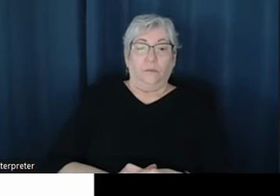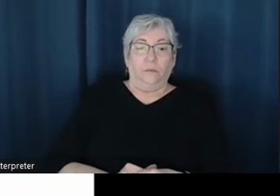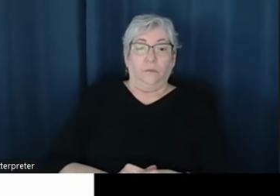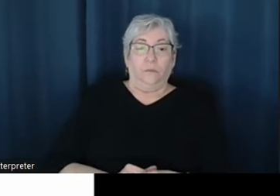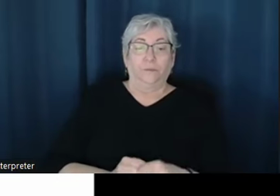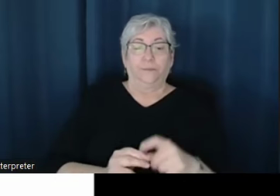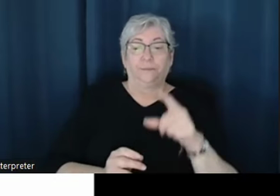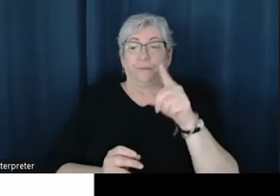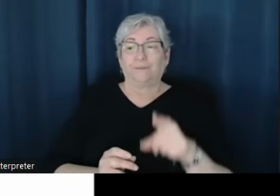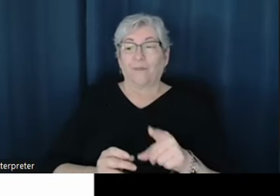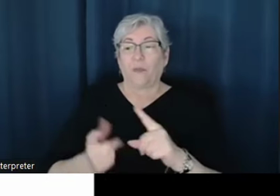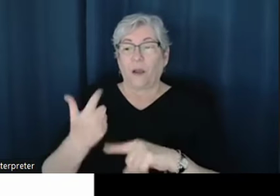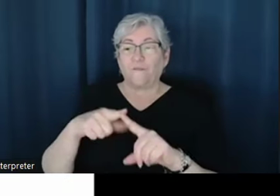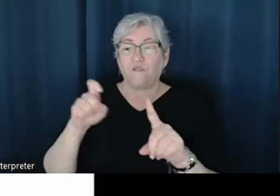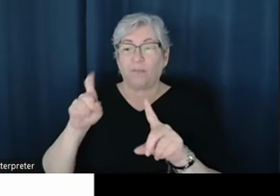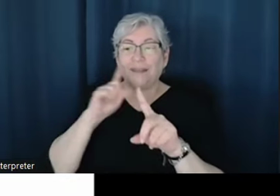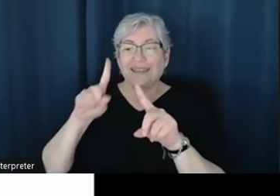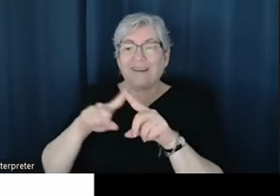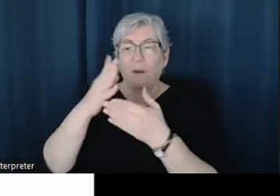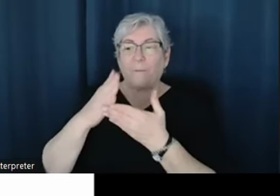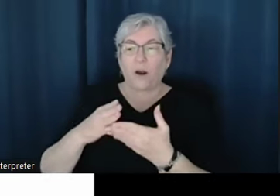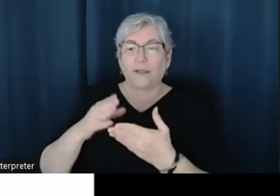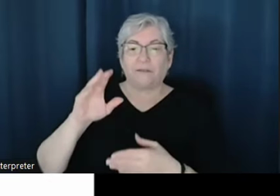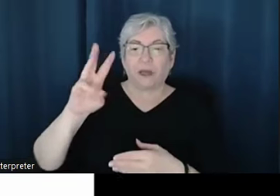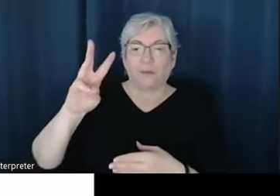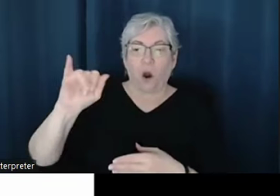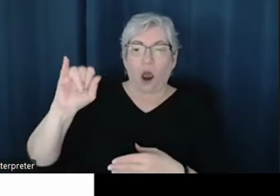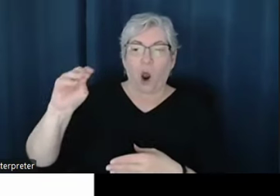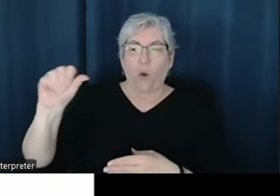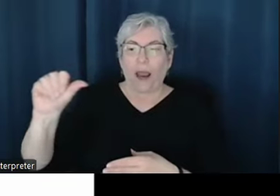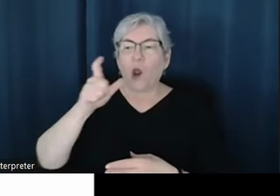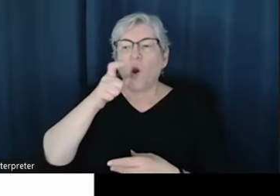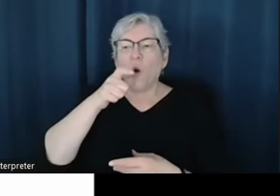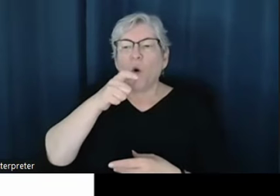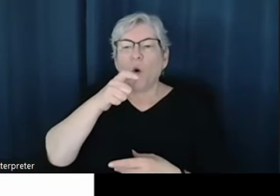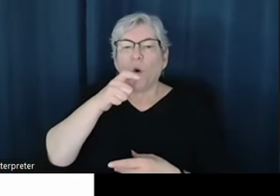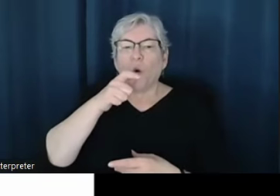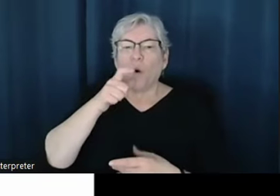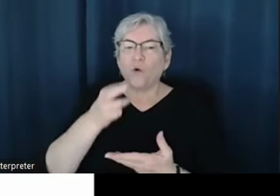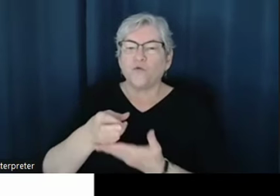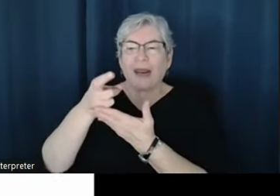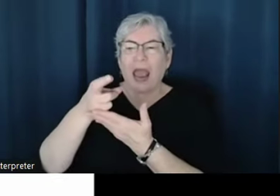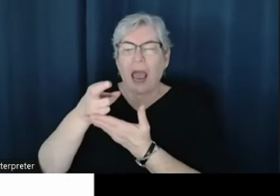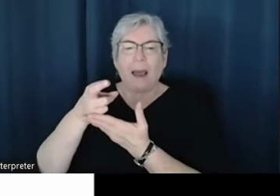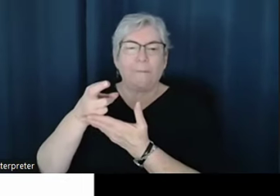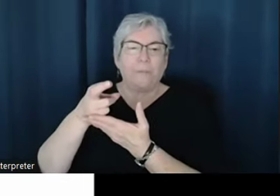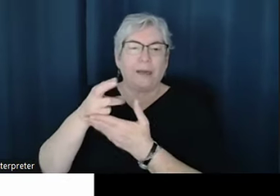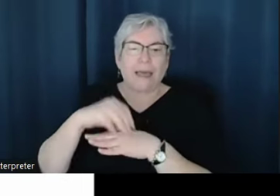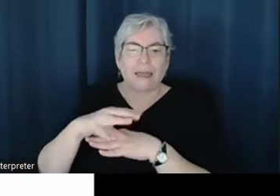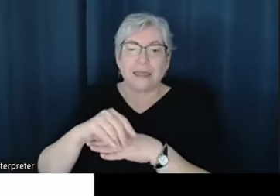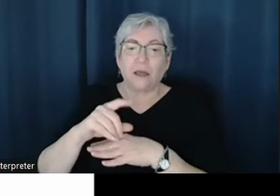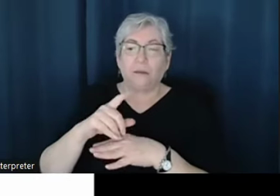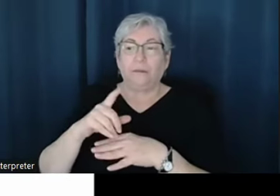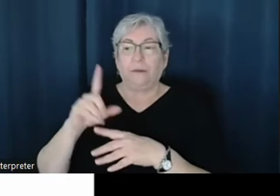Now, this is coming from all the different parts of WIOA in terms of who the rehab counselors, the VR system is supposed to be engaged